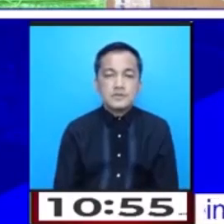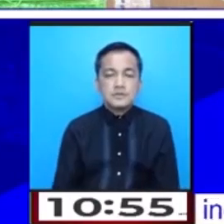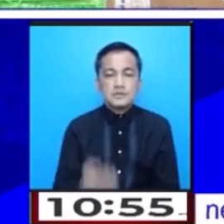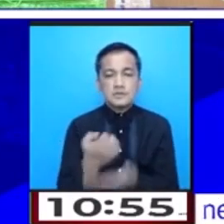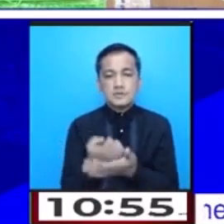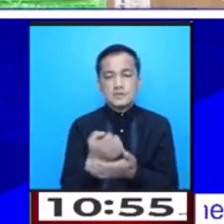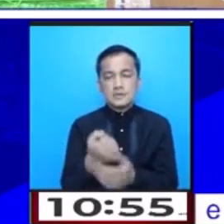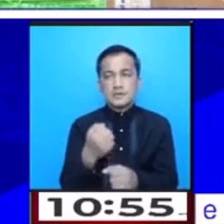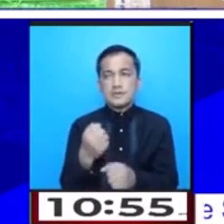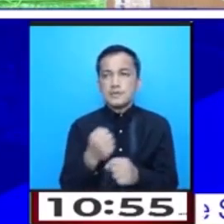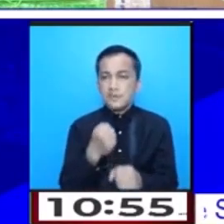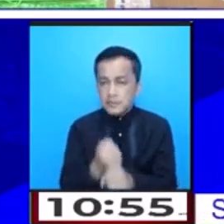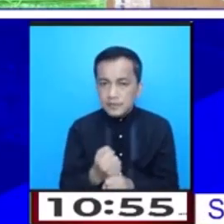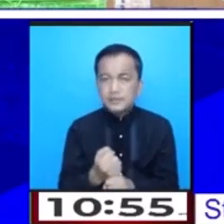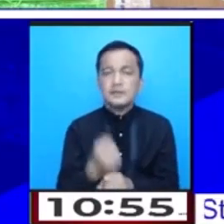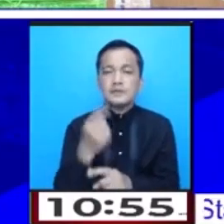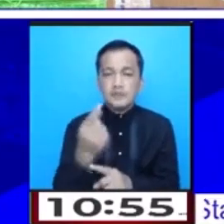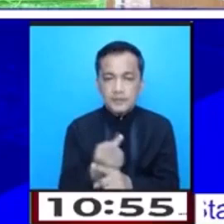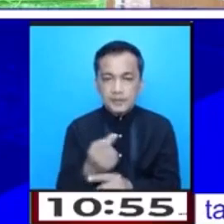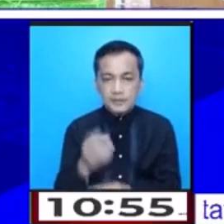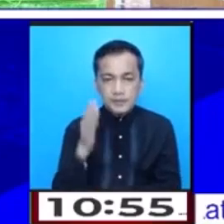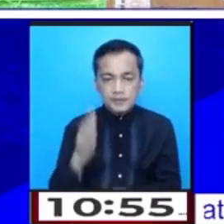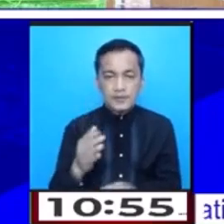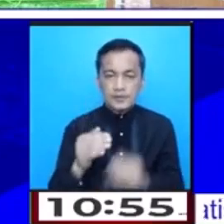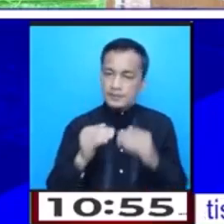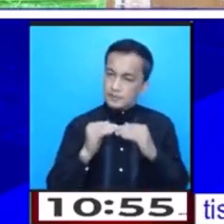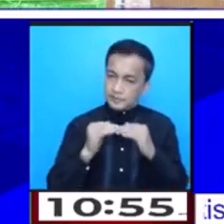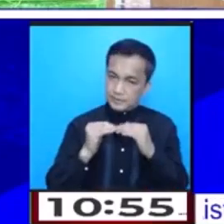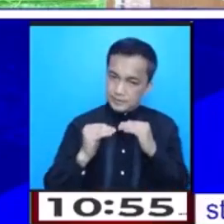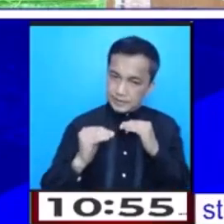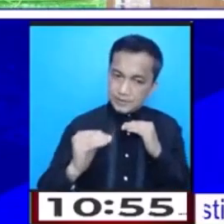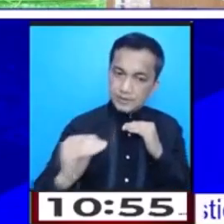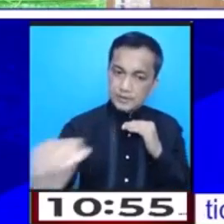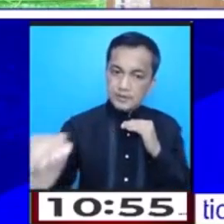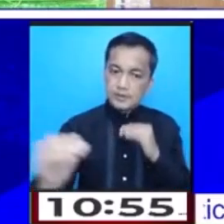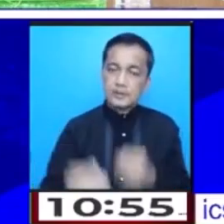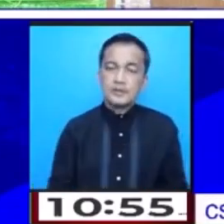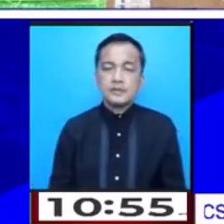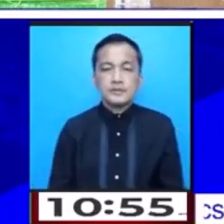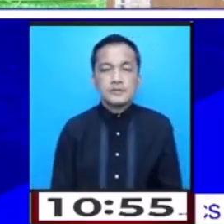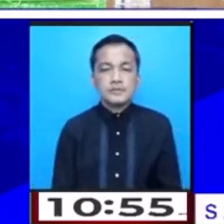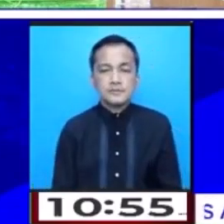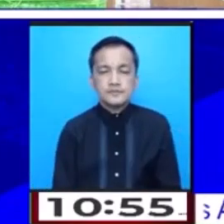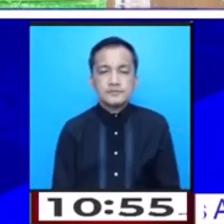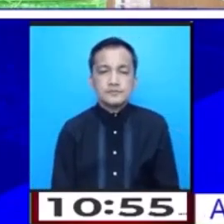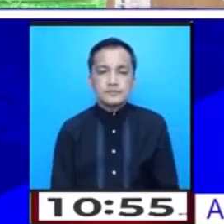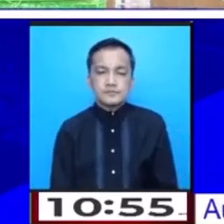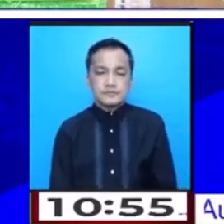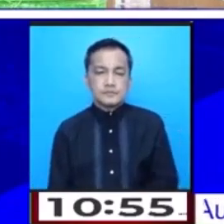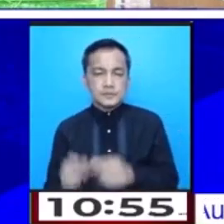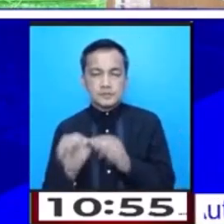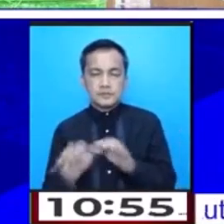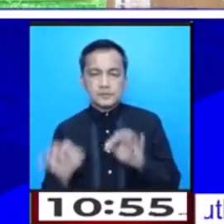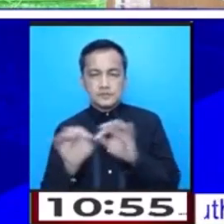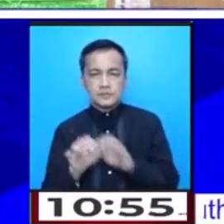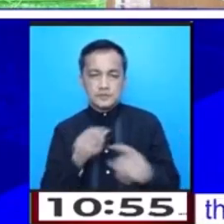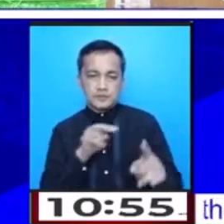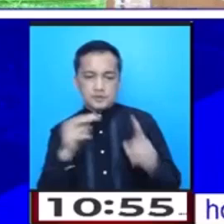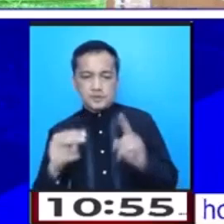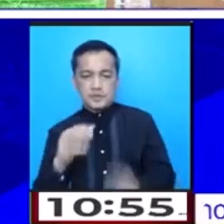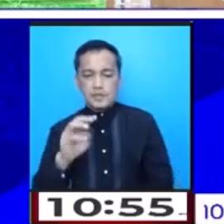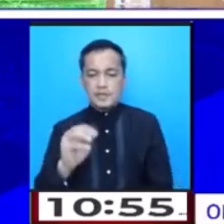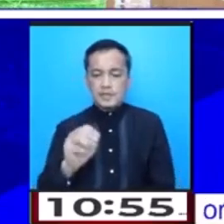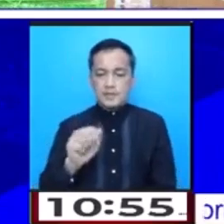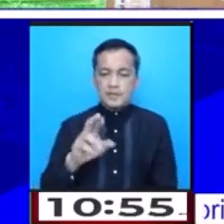in the months ahead to be stable, especially from the point of view of the macroeconomic